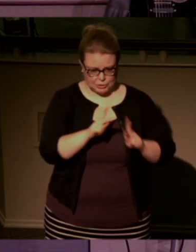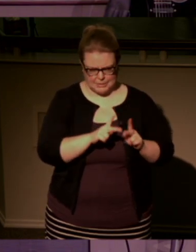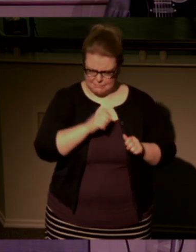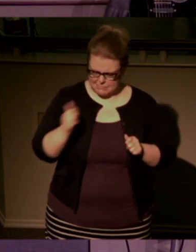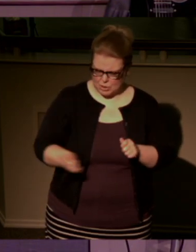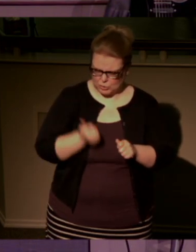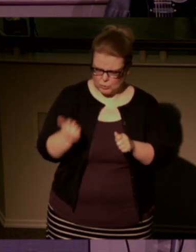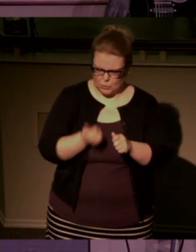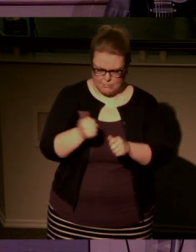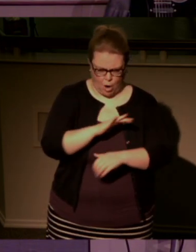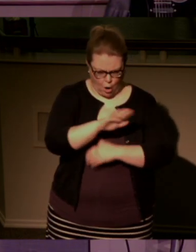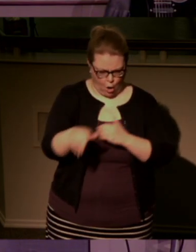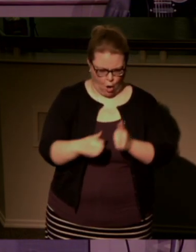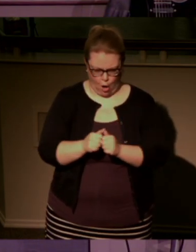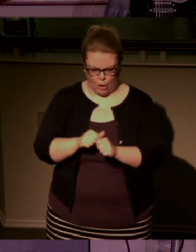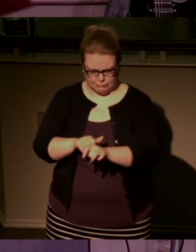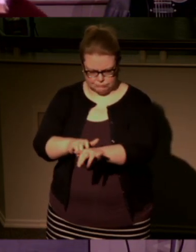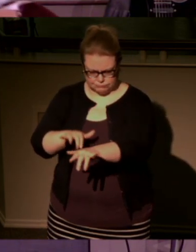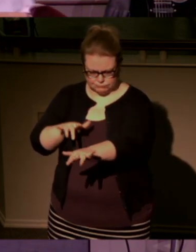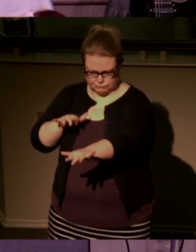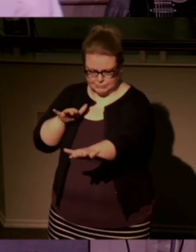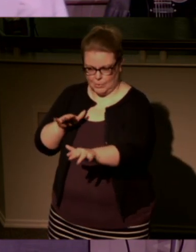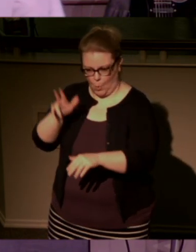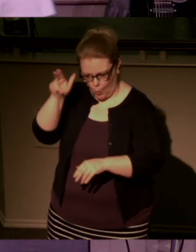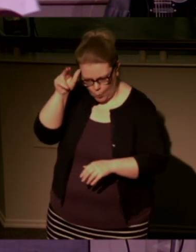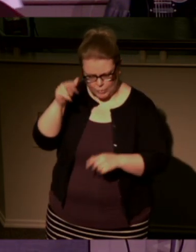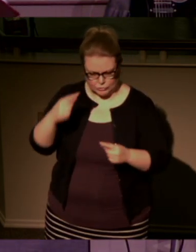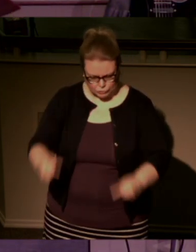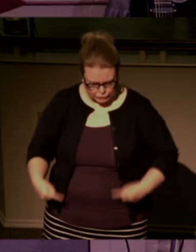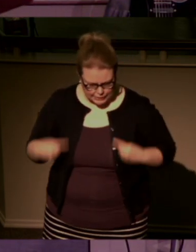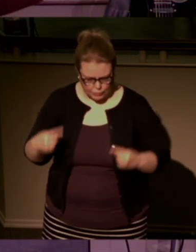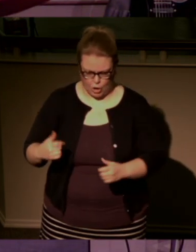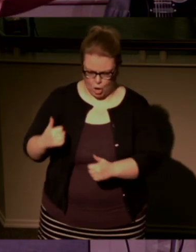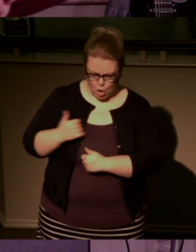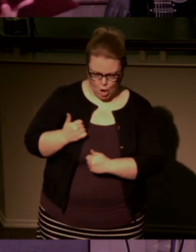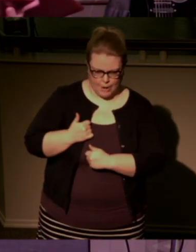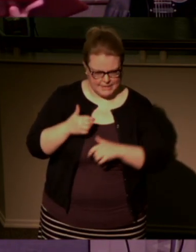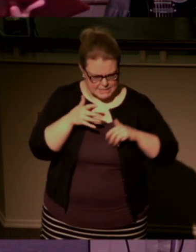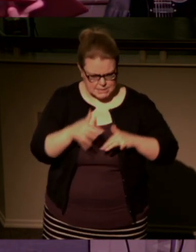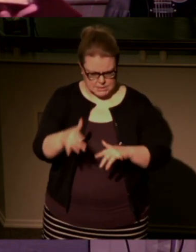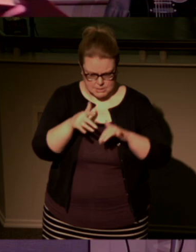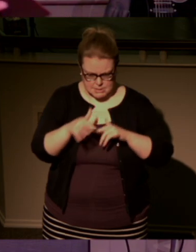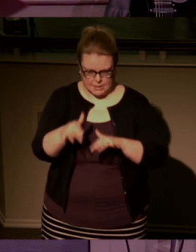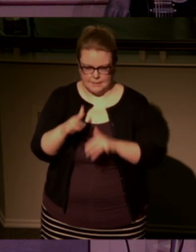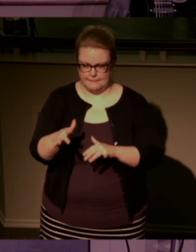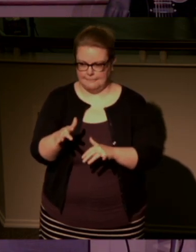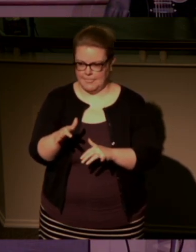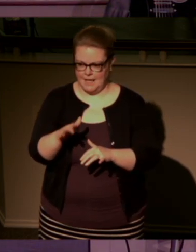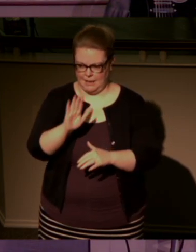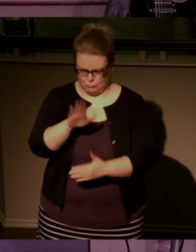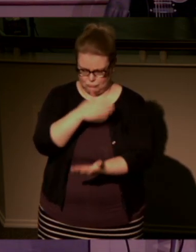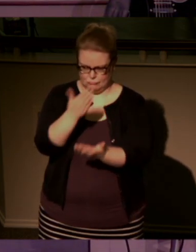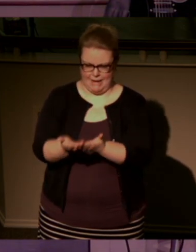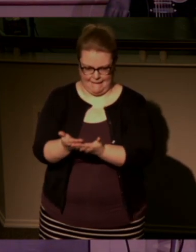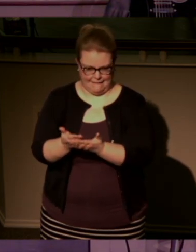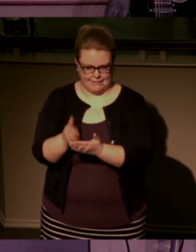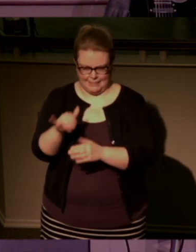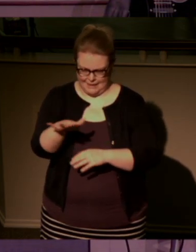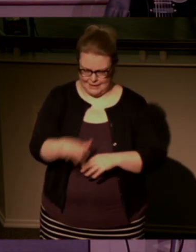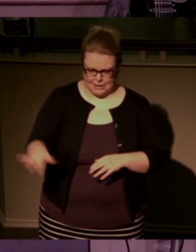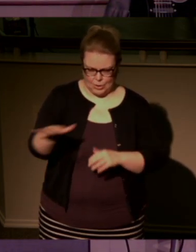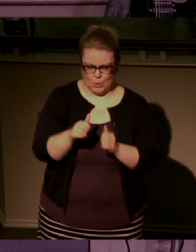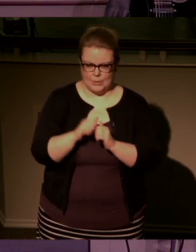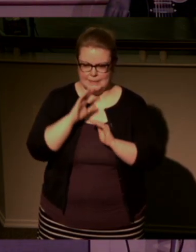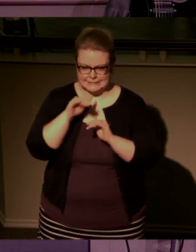them, all Pharaoh's horses and chariots, and his horsemen and his army, and overtook them and camped at the sea, at the same